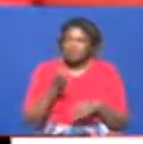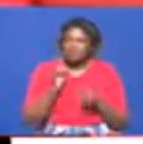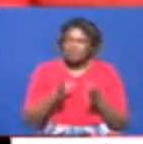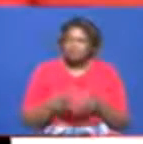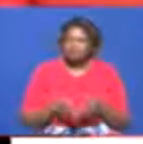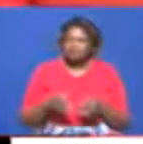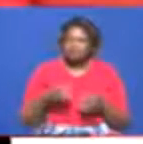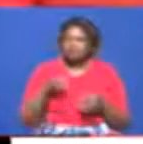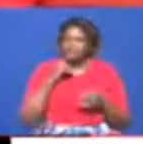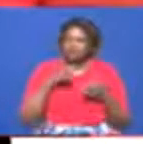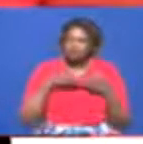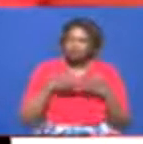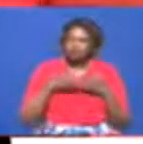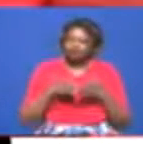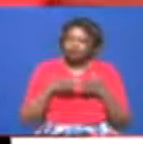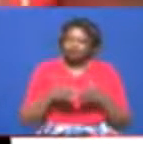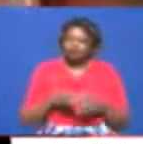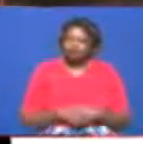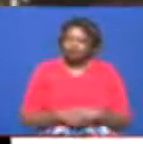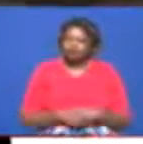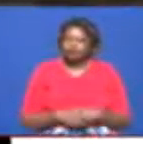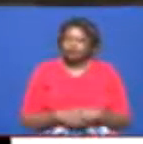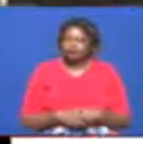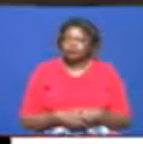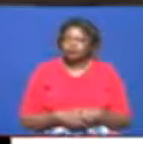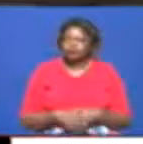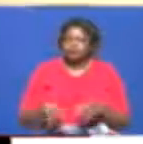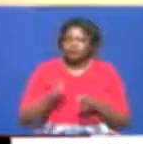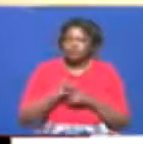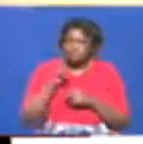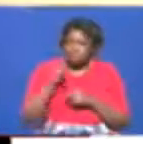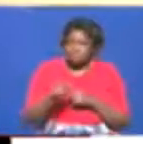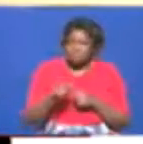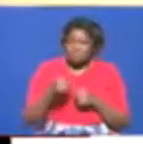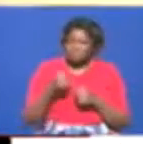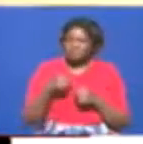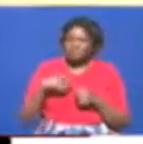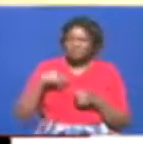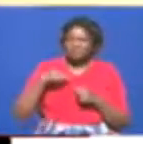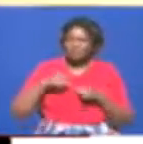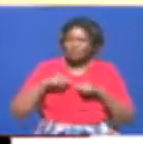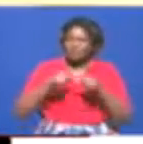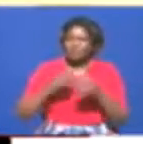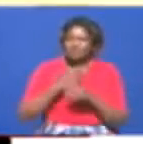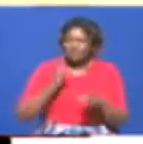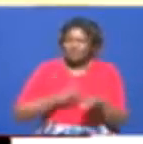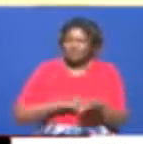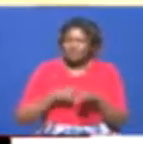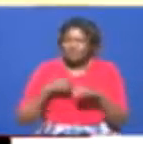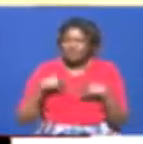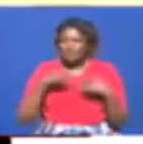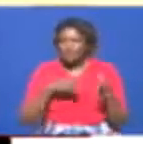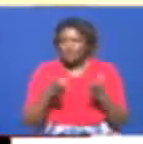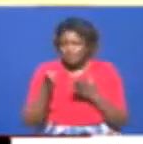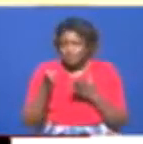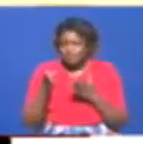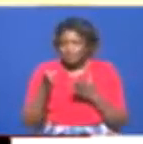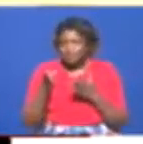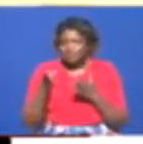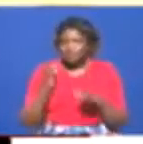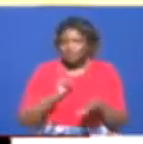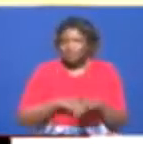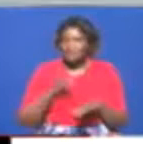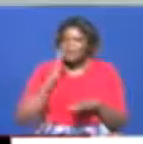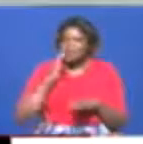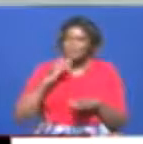anafanya. She says he took advantage of her and made it a habit every time an opportunity presented itself after her mother left